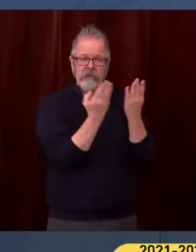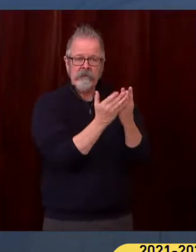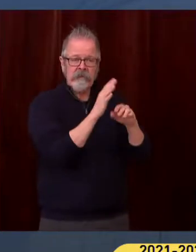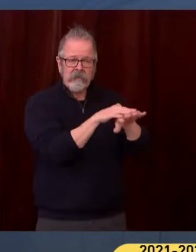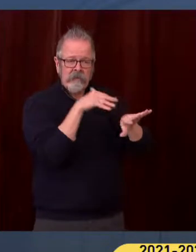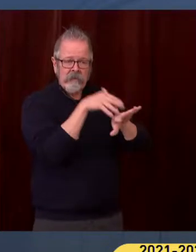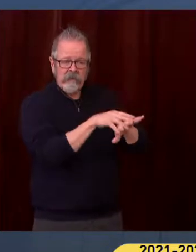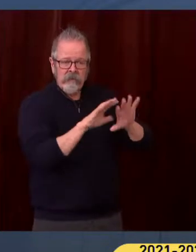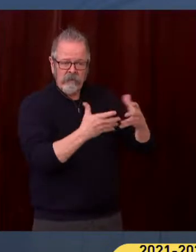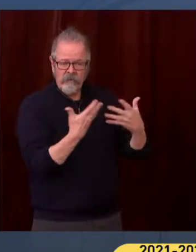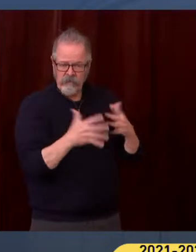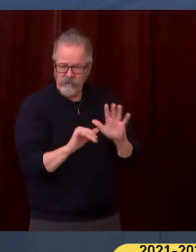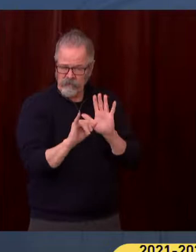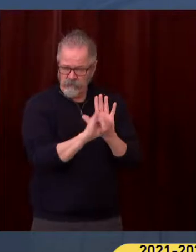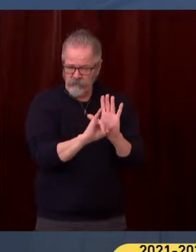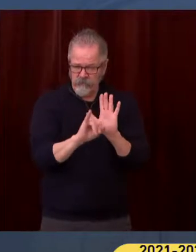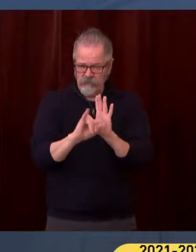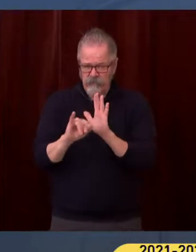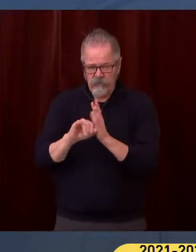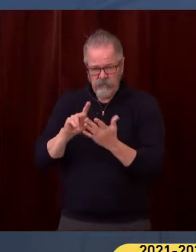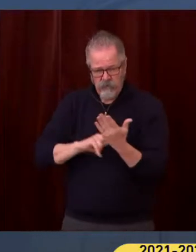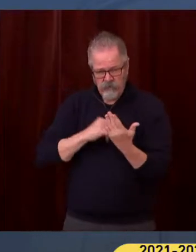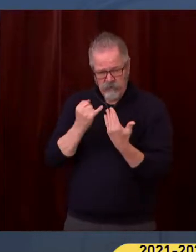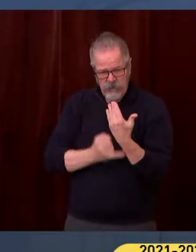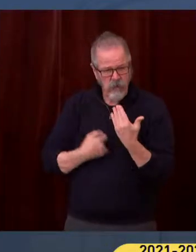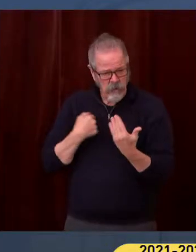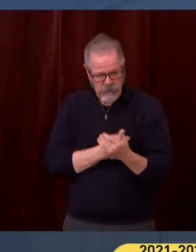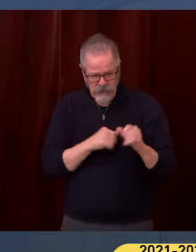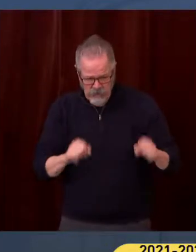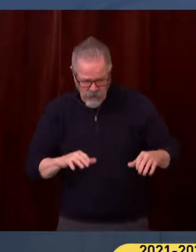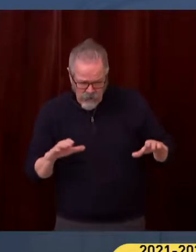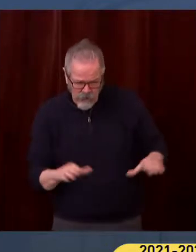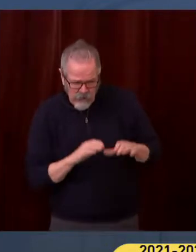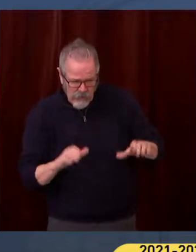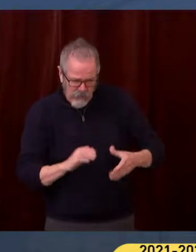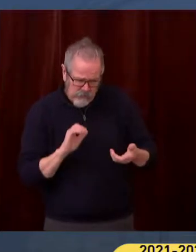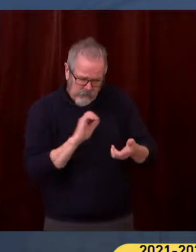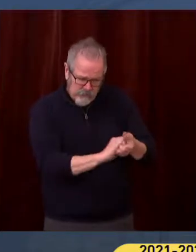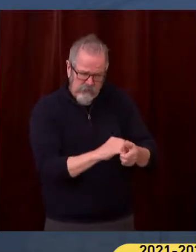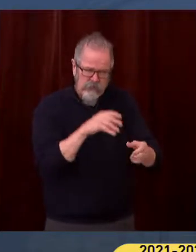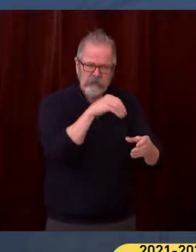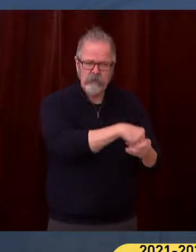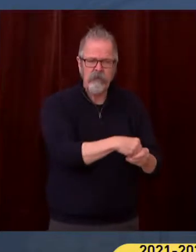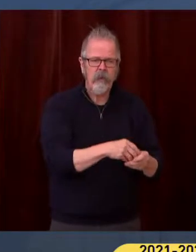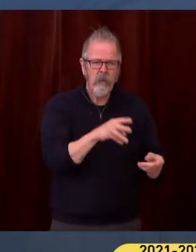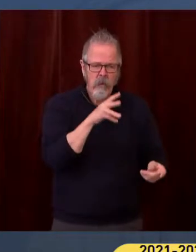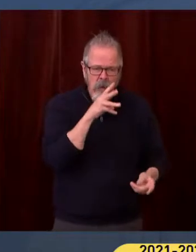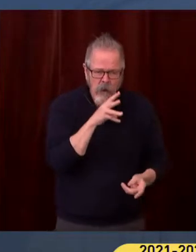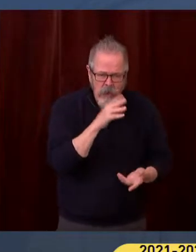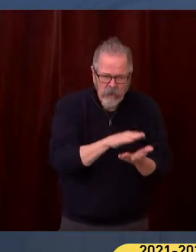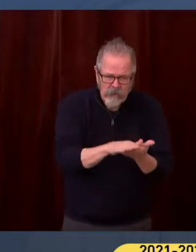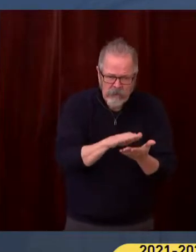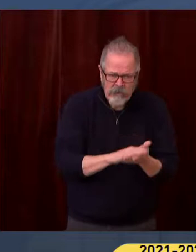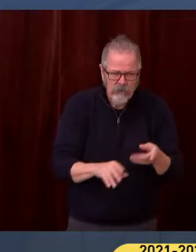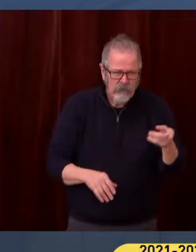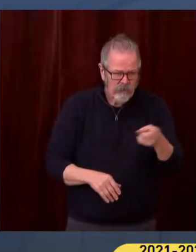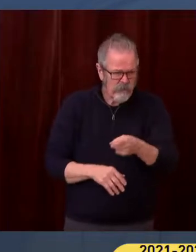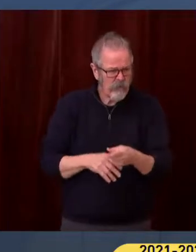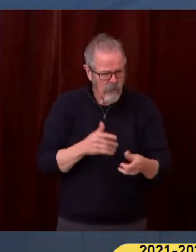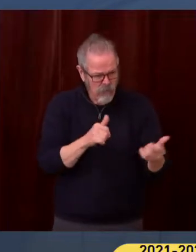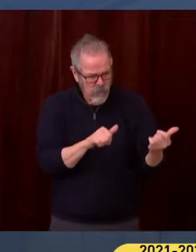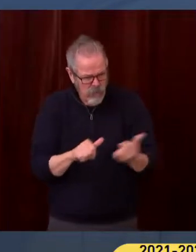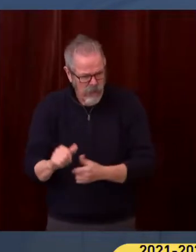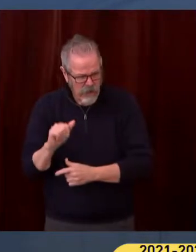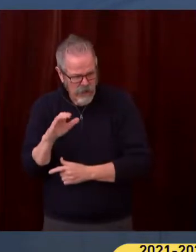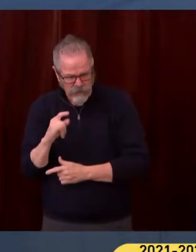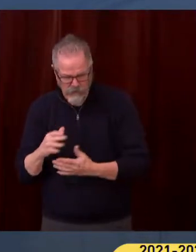we look forward to working with the governor and the legislature on making sure that those commitments are met and that we can all